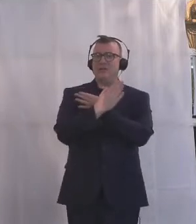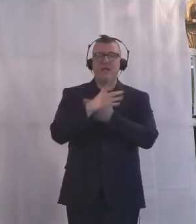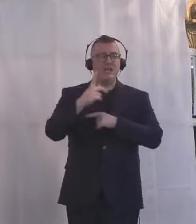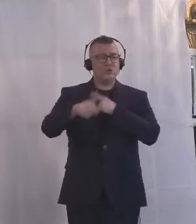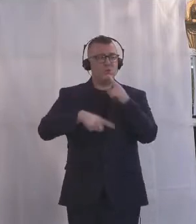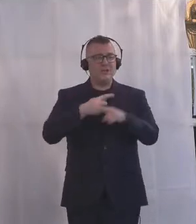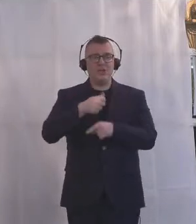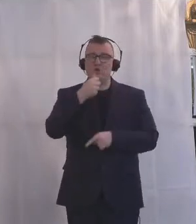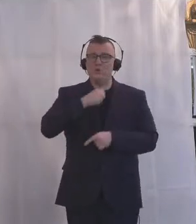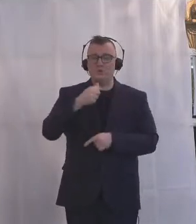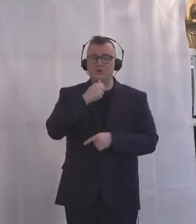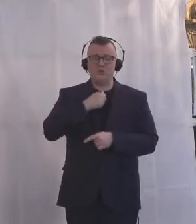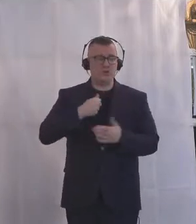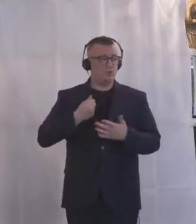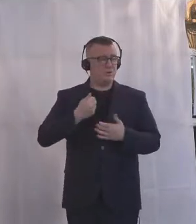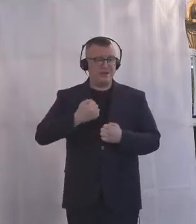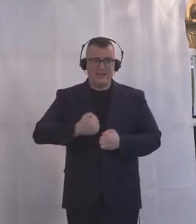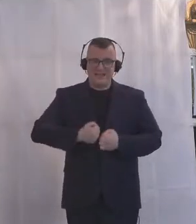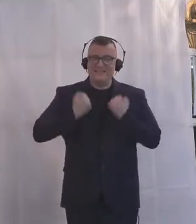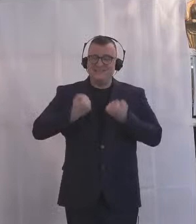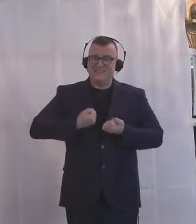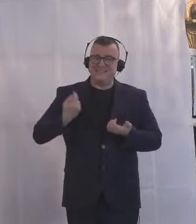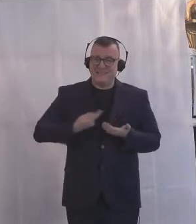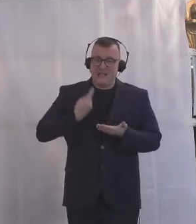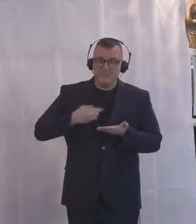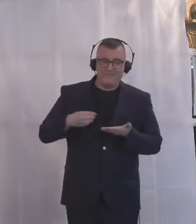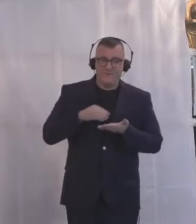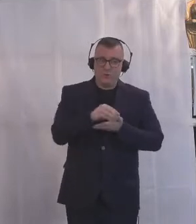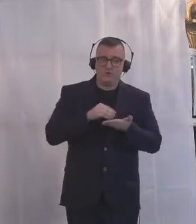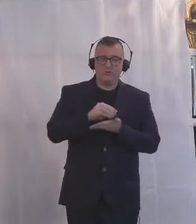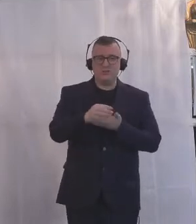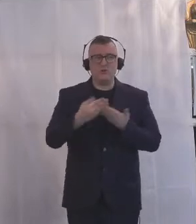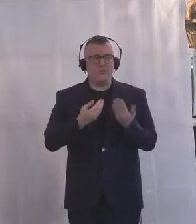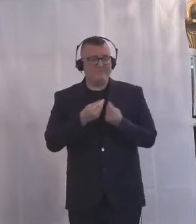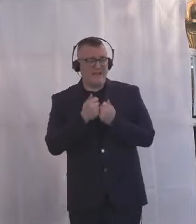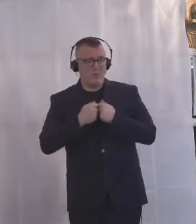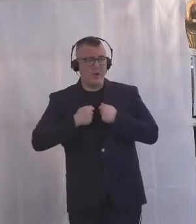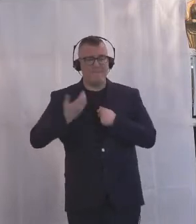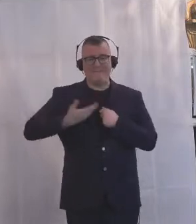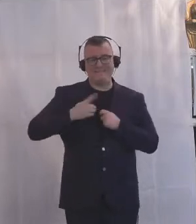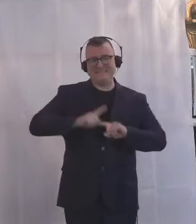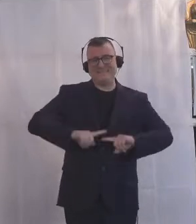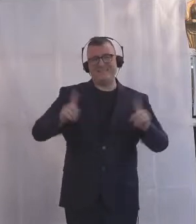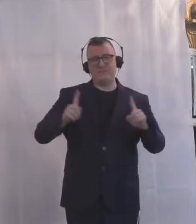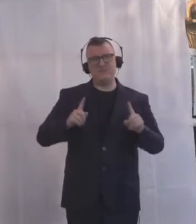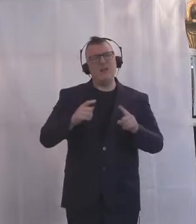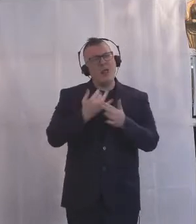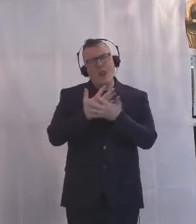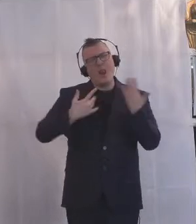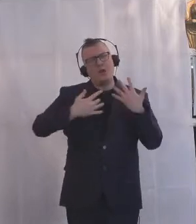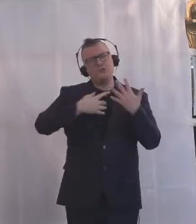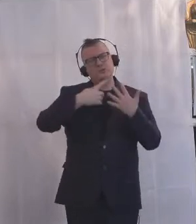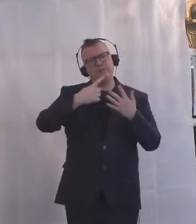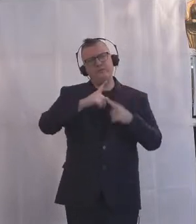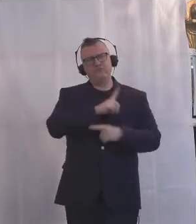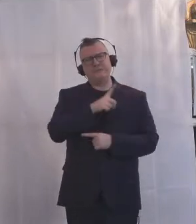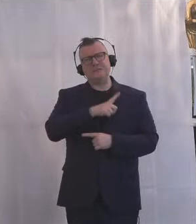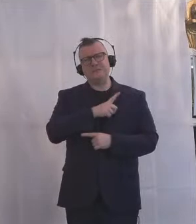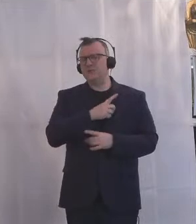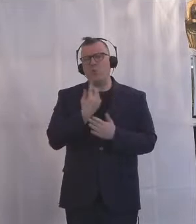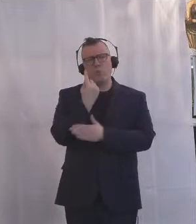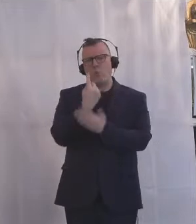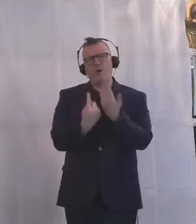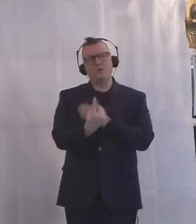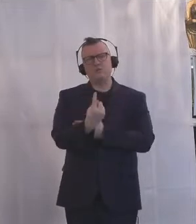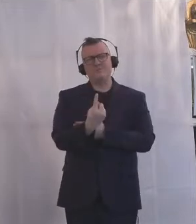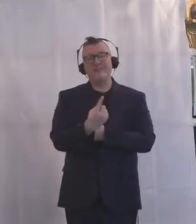bootstrapping. That's because we're used to, we undervalue in our businesses, or lots of different reasons. It's not one thing. The last report said that it